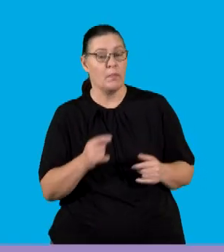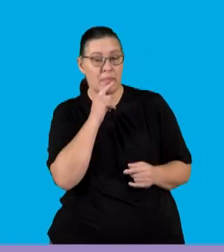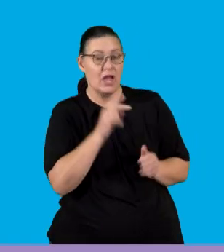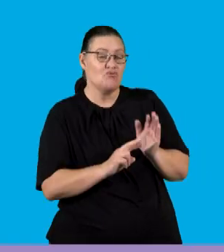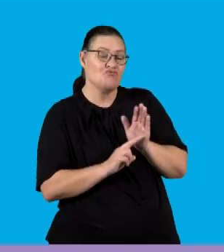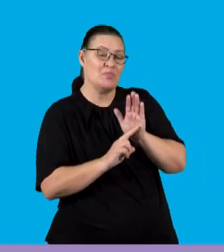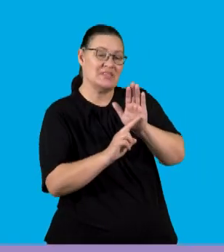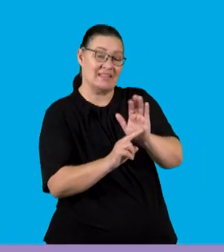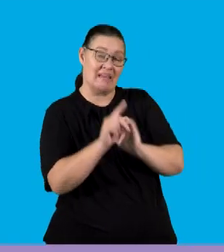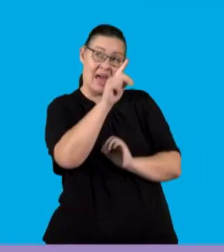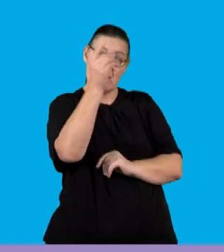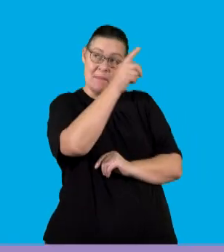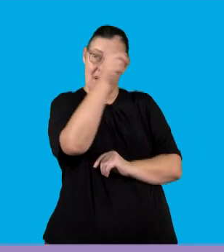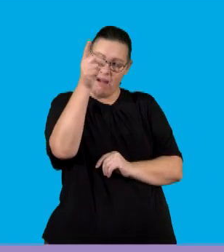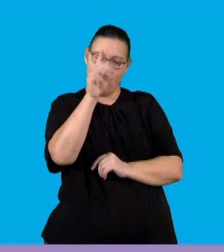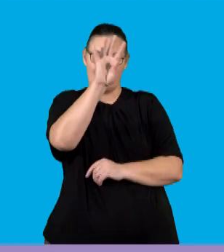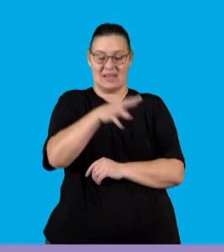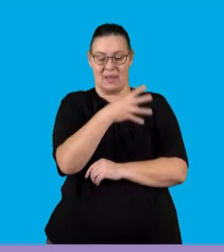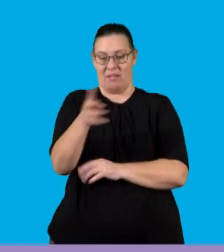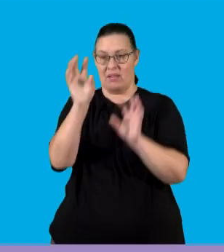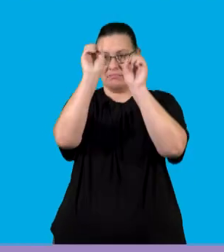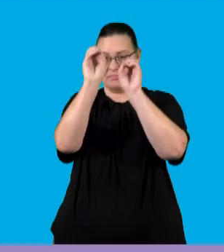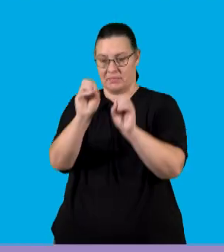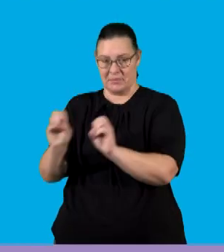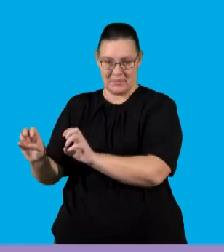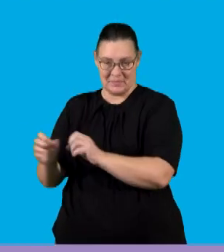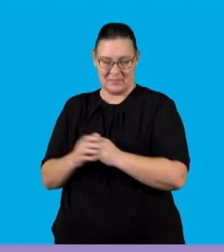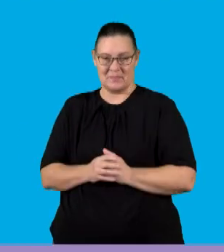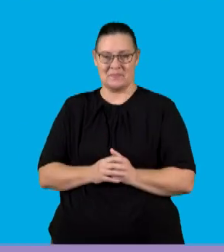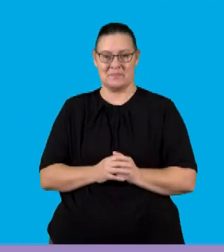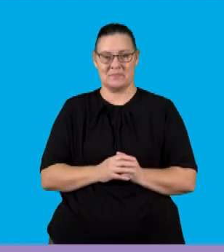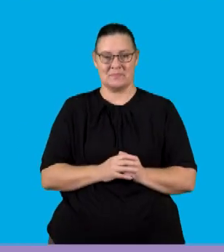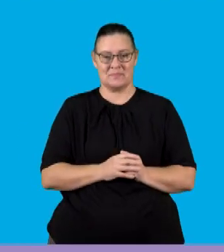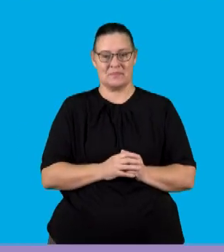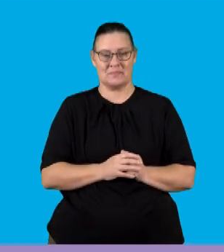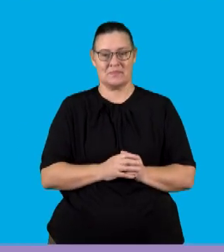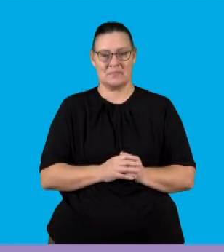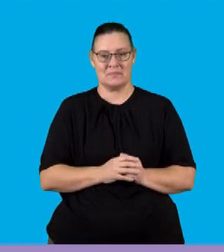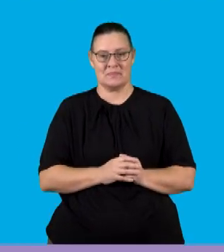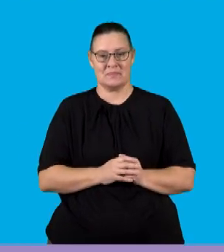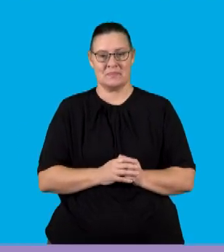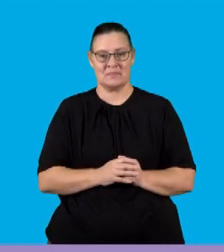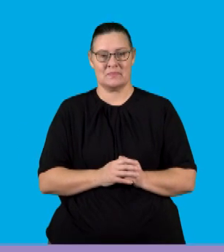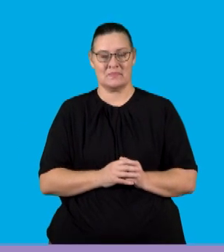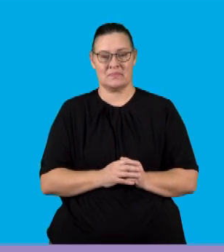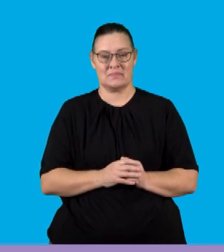us representing these numbers or this numeric pattern in a